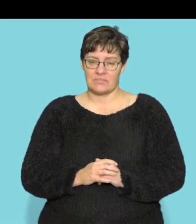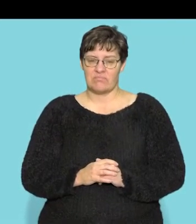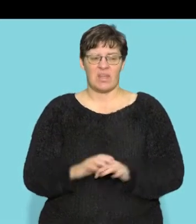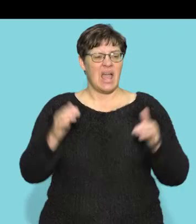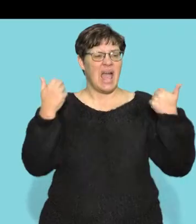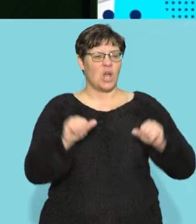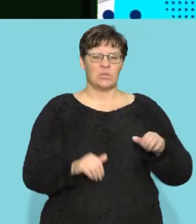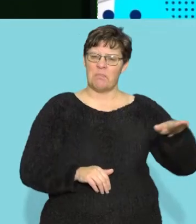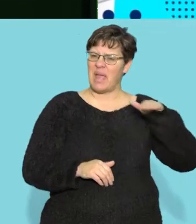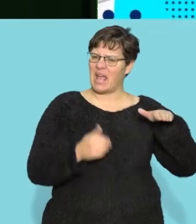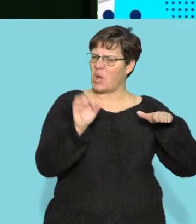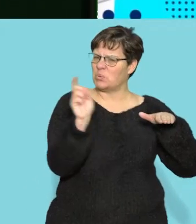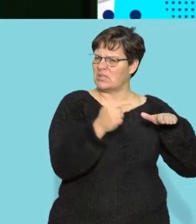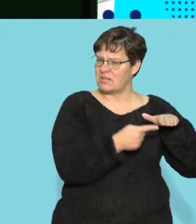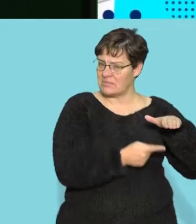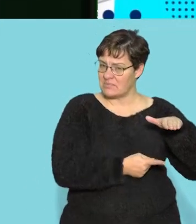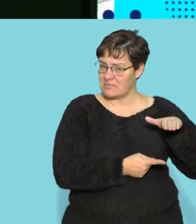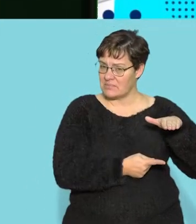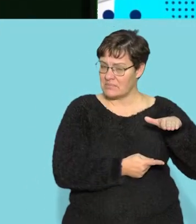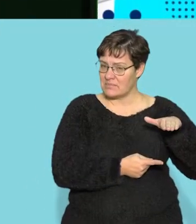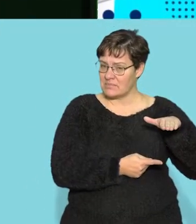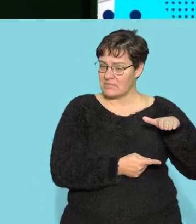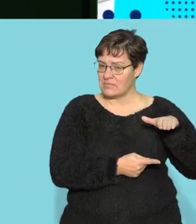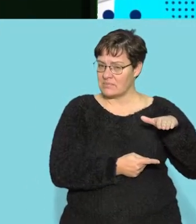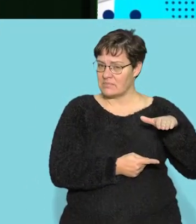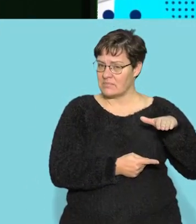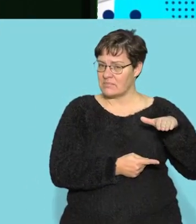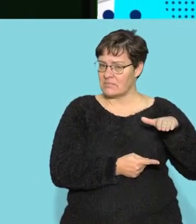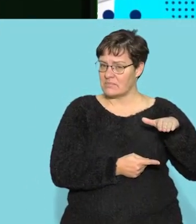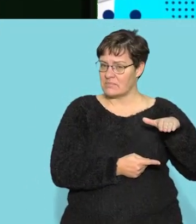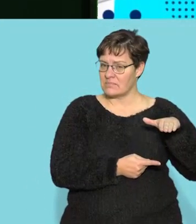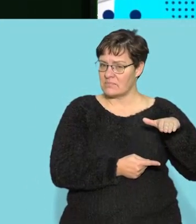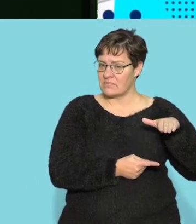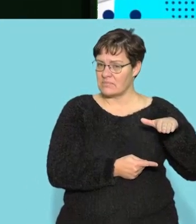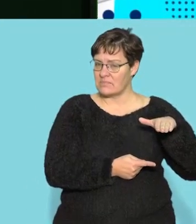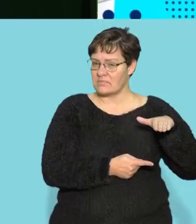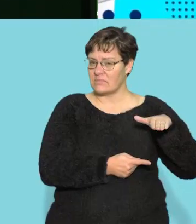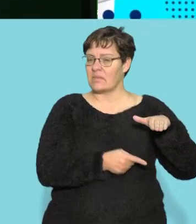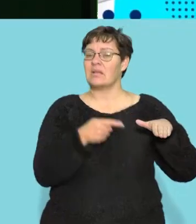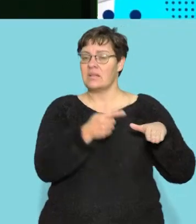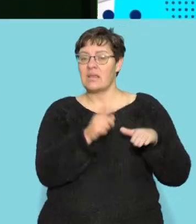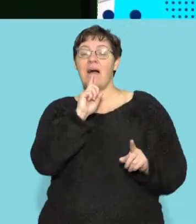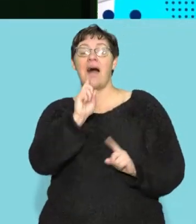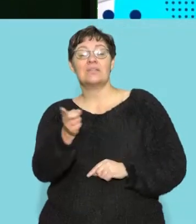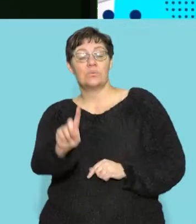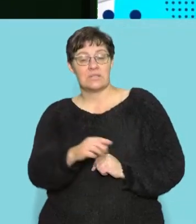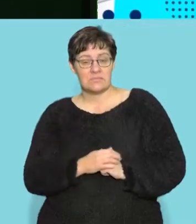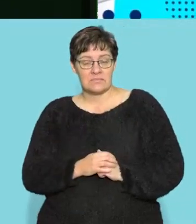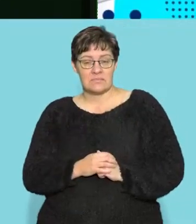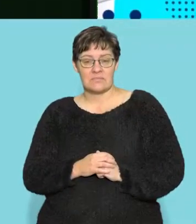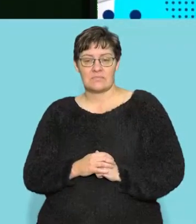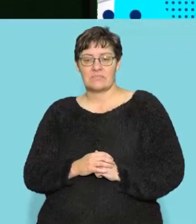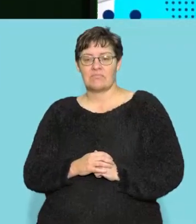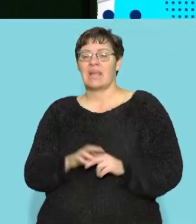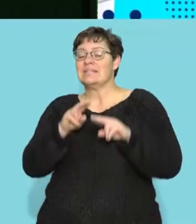account is bank? The question is, what type of an account is bank? The answer is,